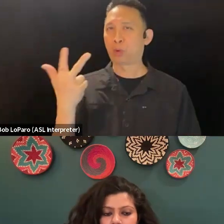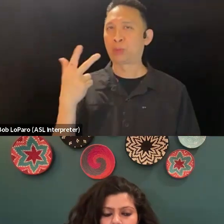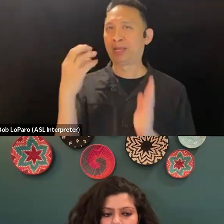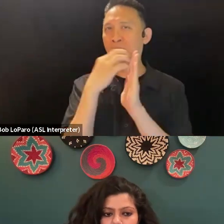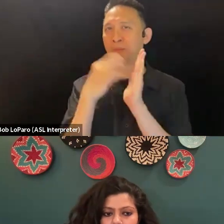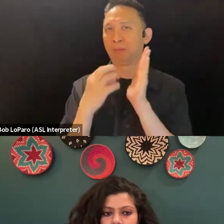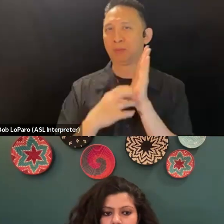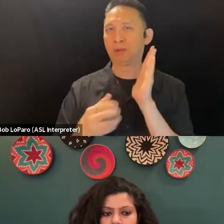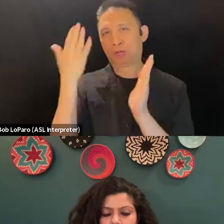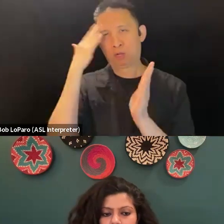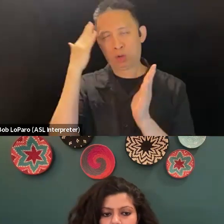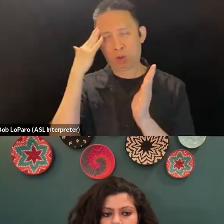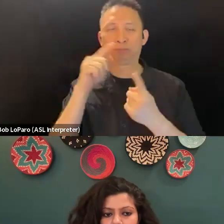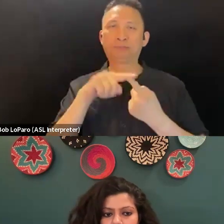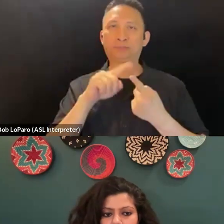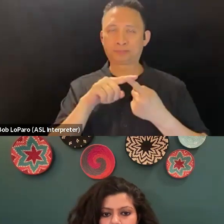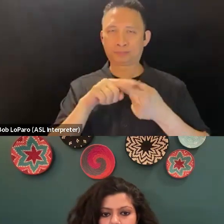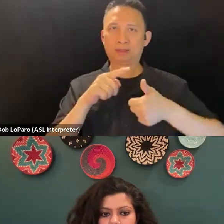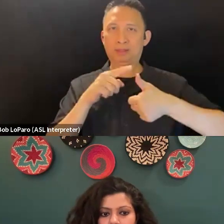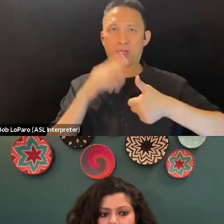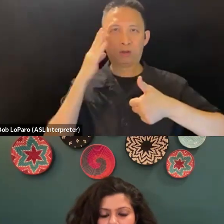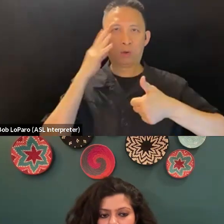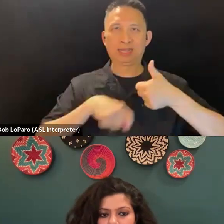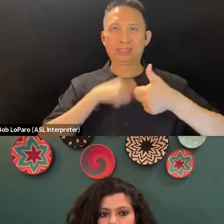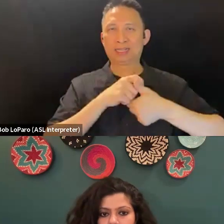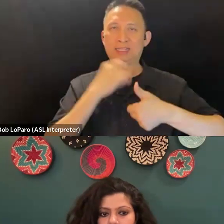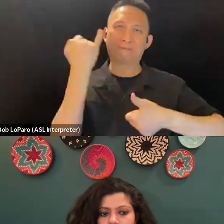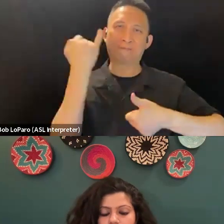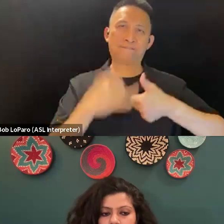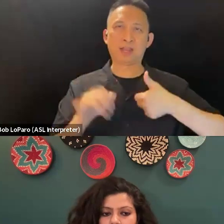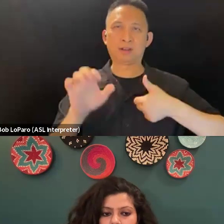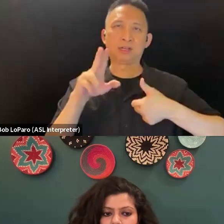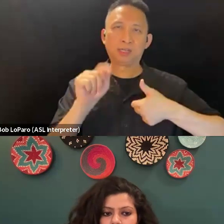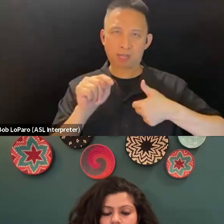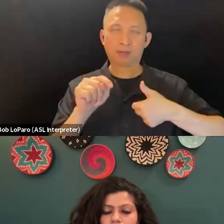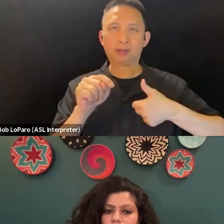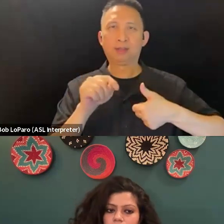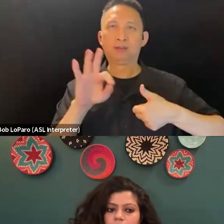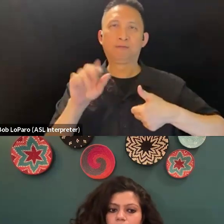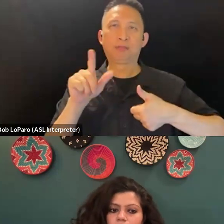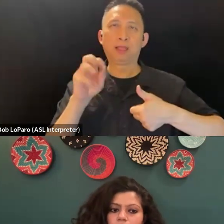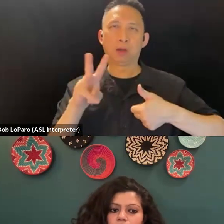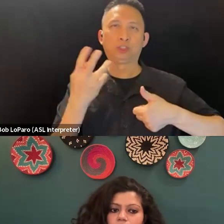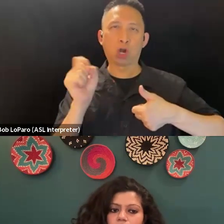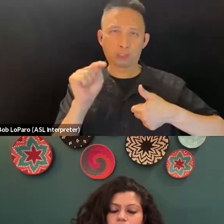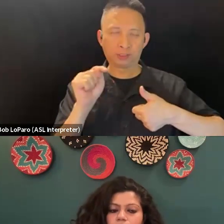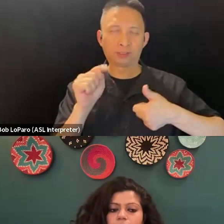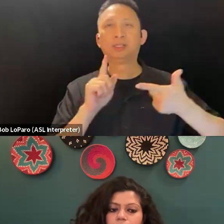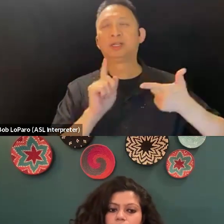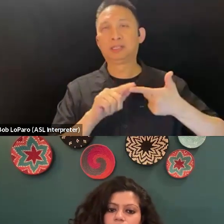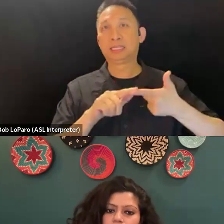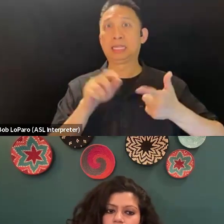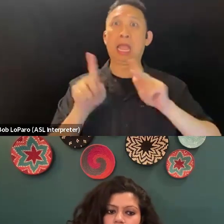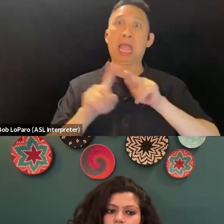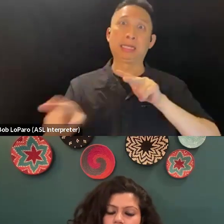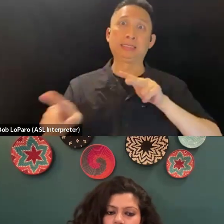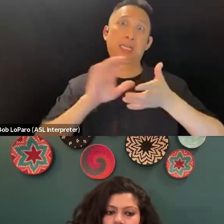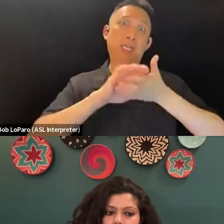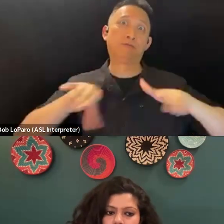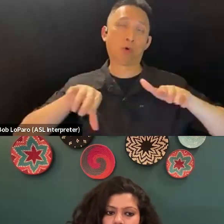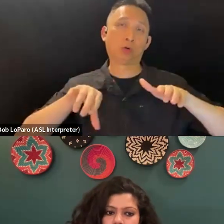sort of thing before, and thoroughly understand why these applications are the way they are. And eventually they become a way